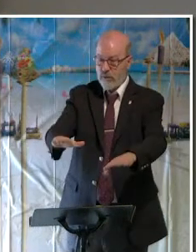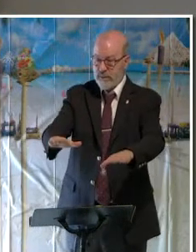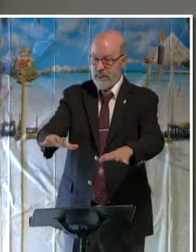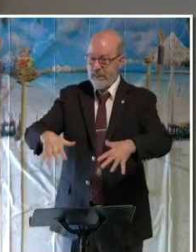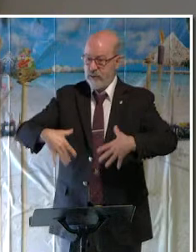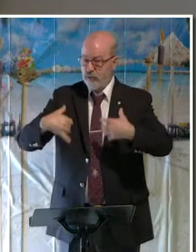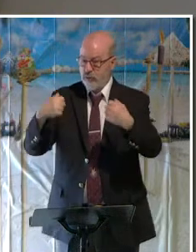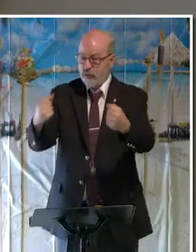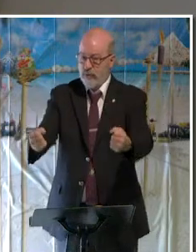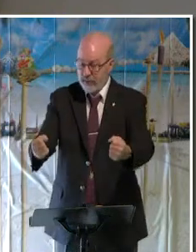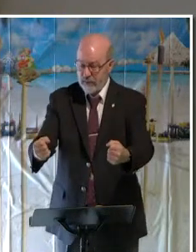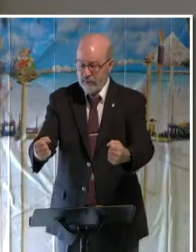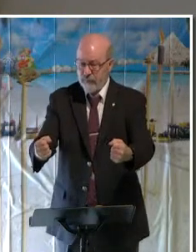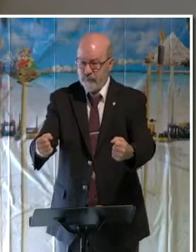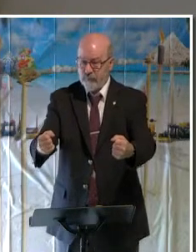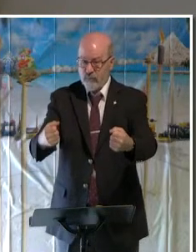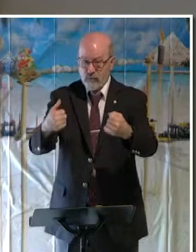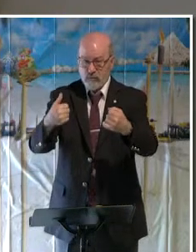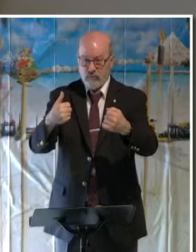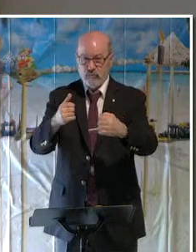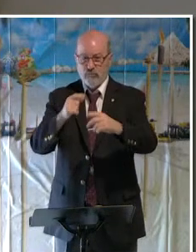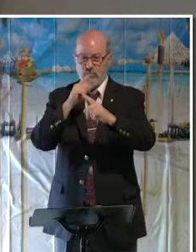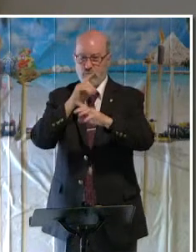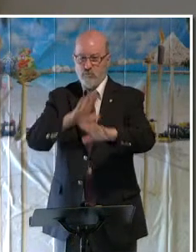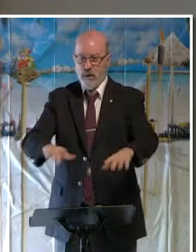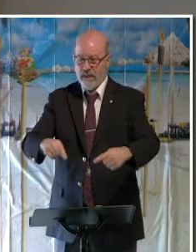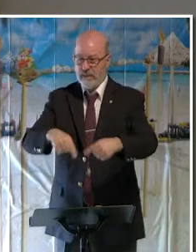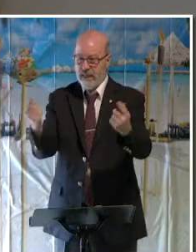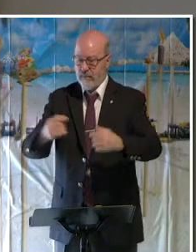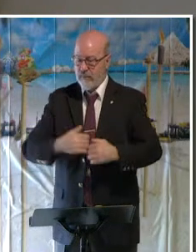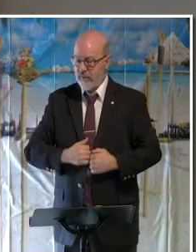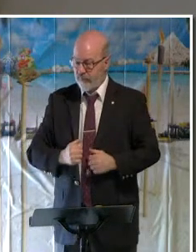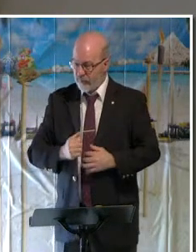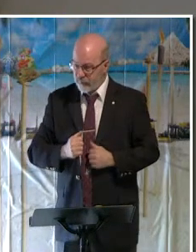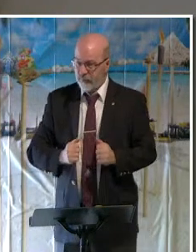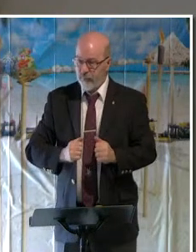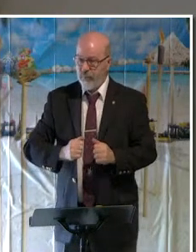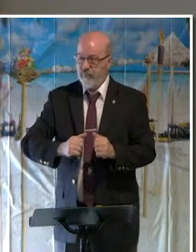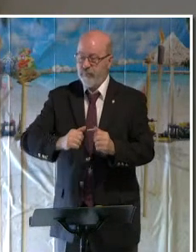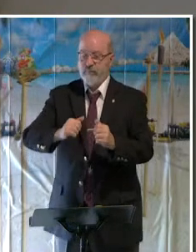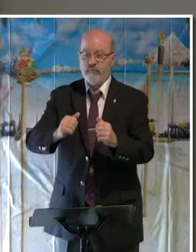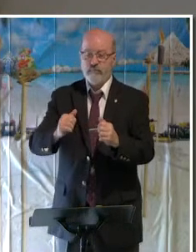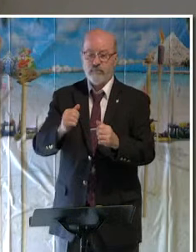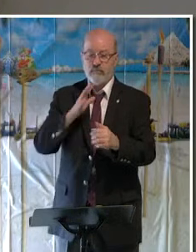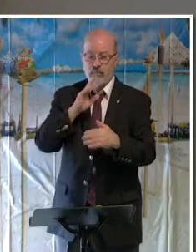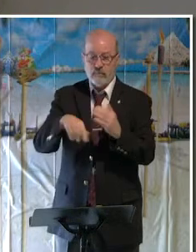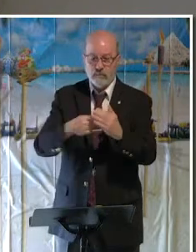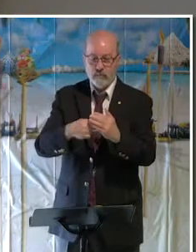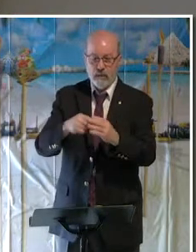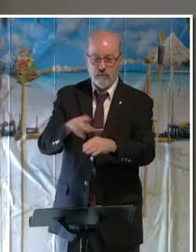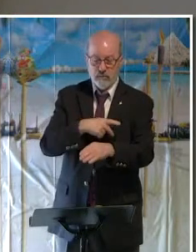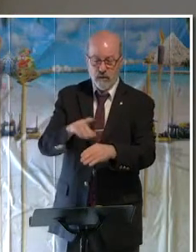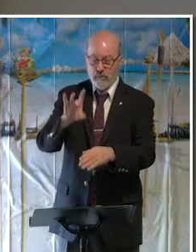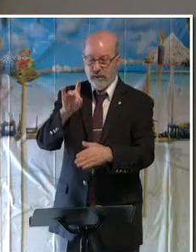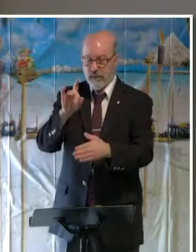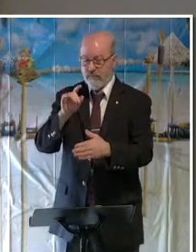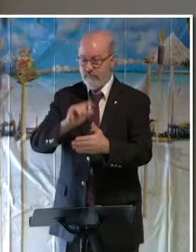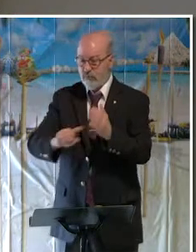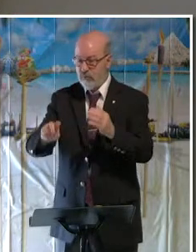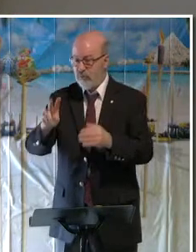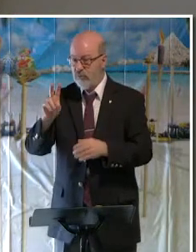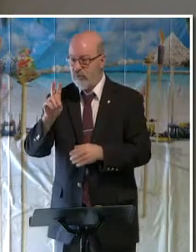ordained strength to still the enemy. And we talked about Psalm 8, verse 2,